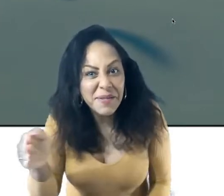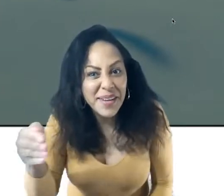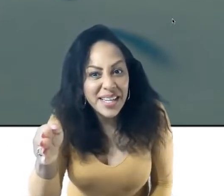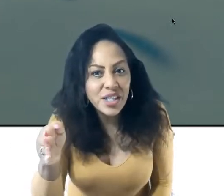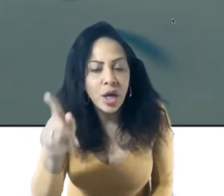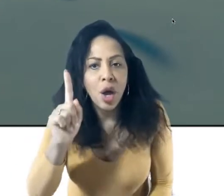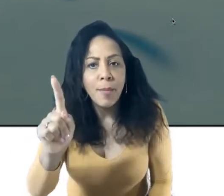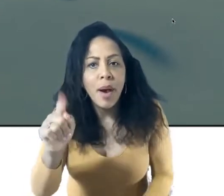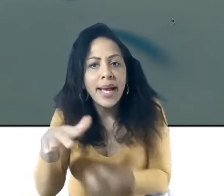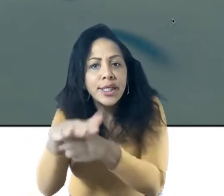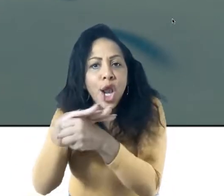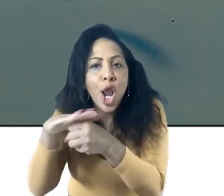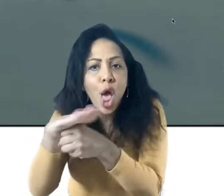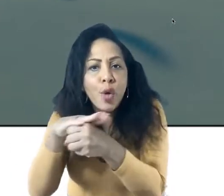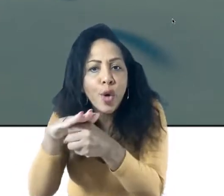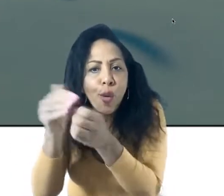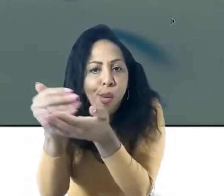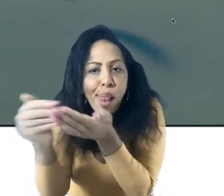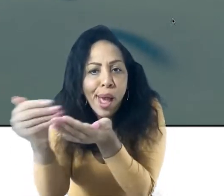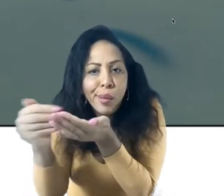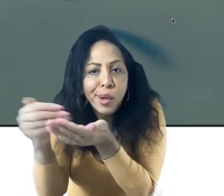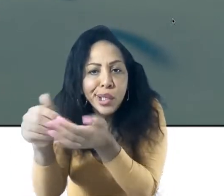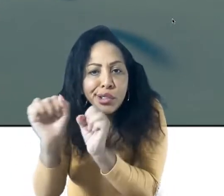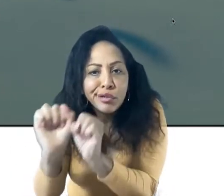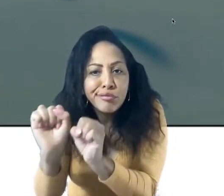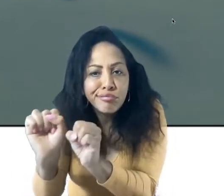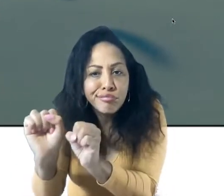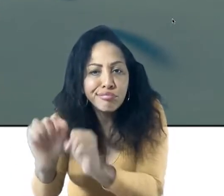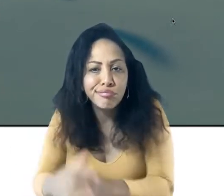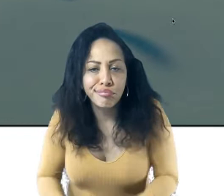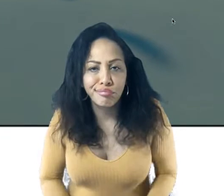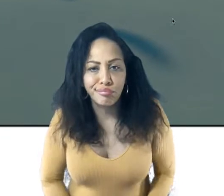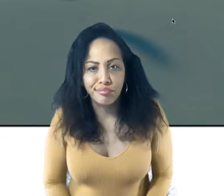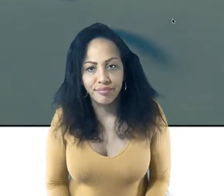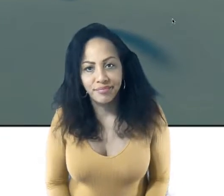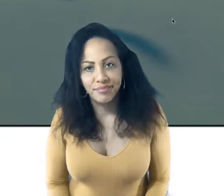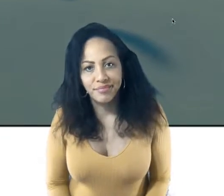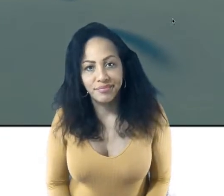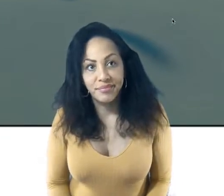very personal. And I'm interested in how